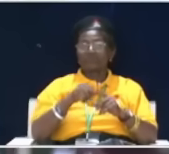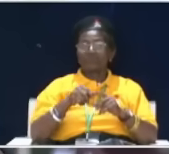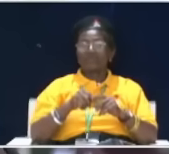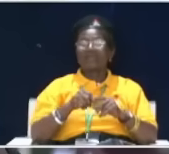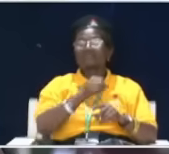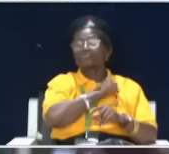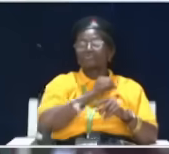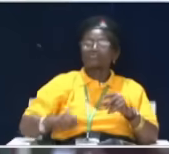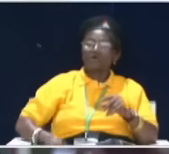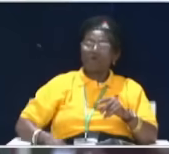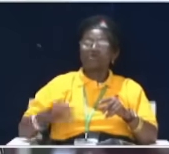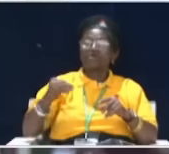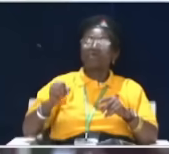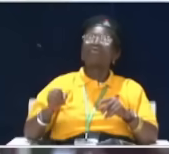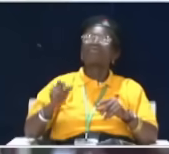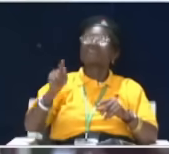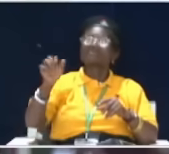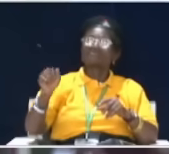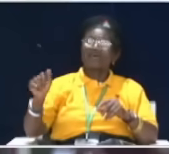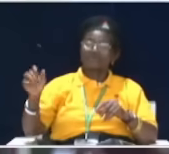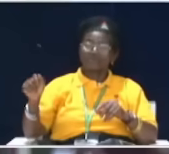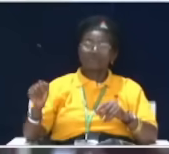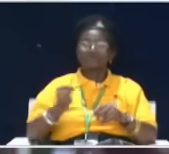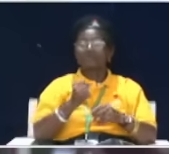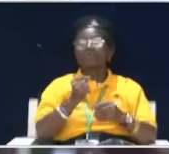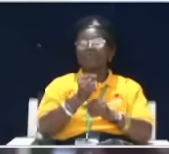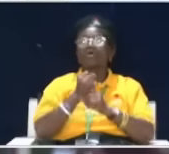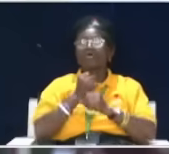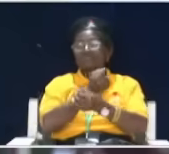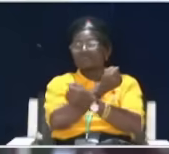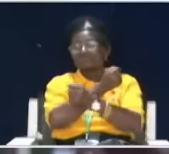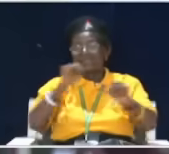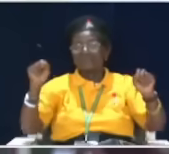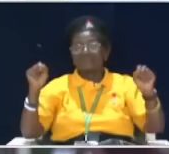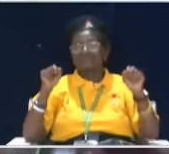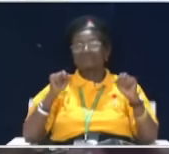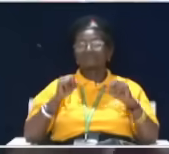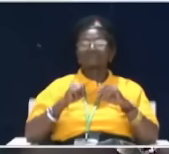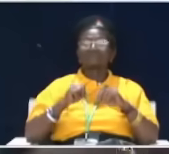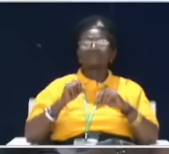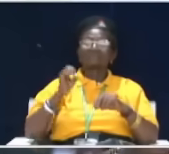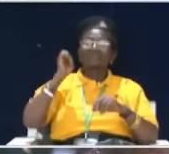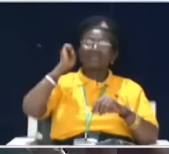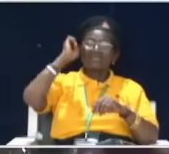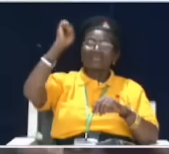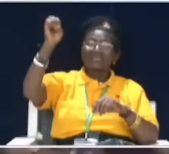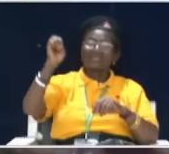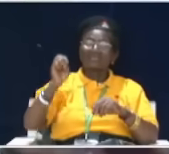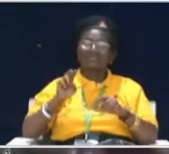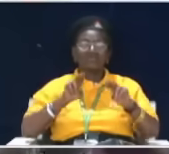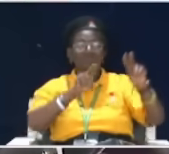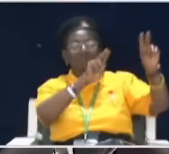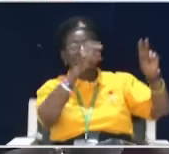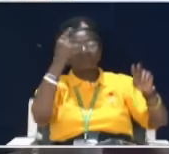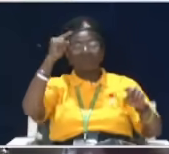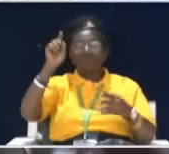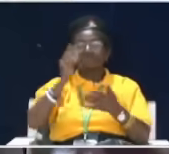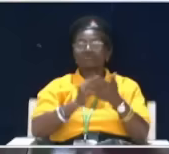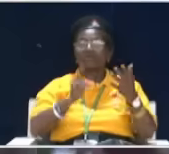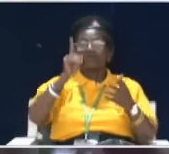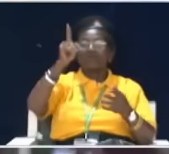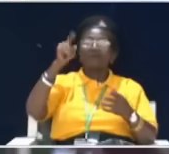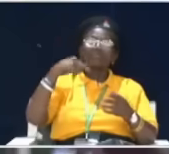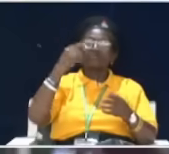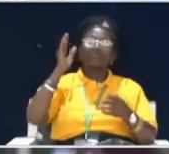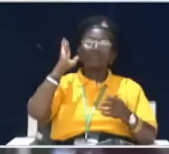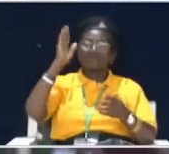of Tarsus got saved, nigbati agba Saul ara Tarsus la, he looked for someone who would help him